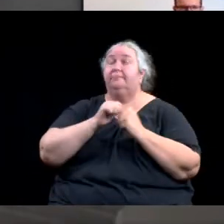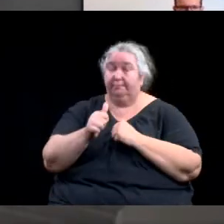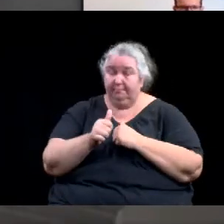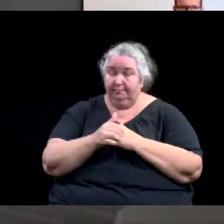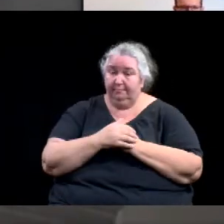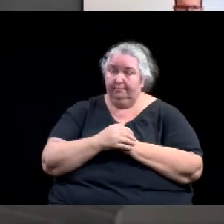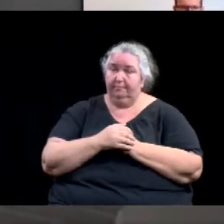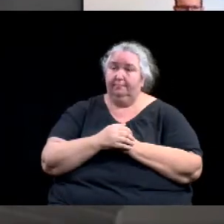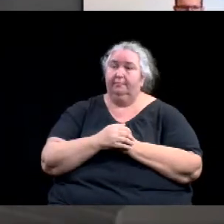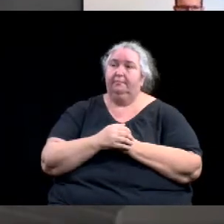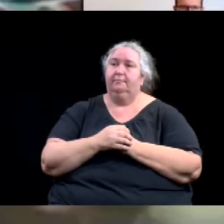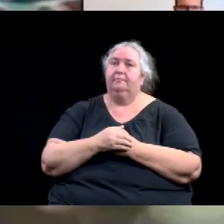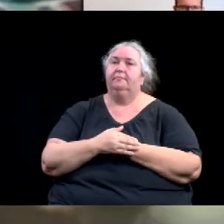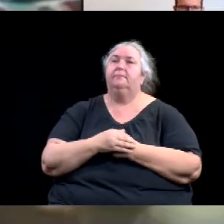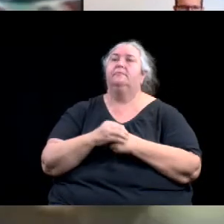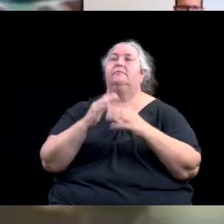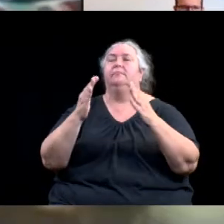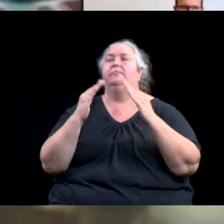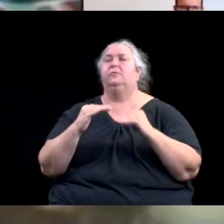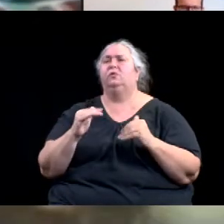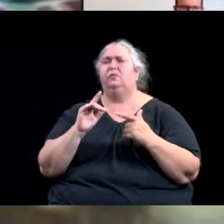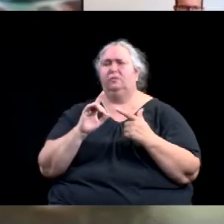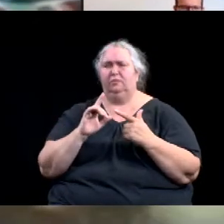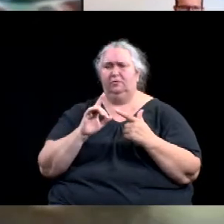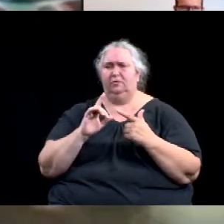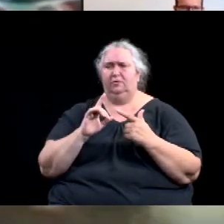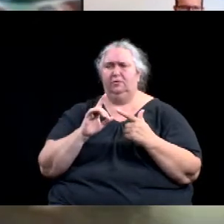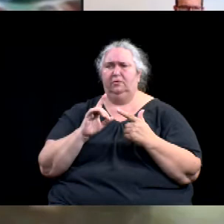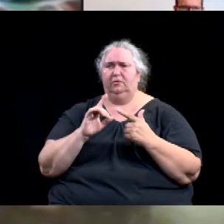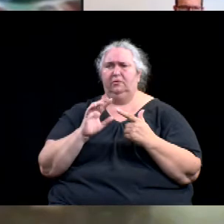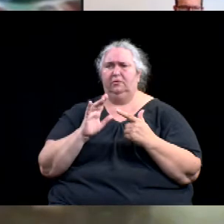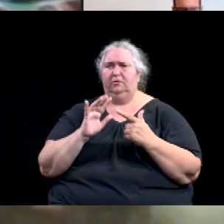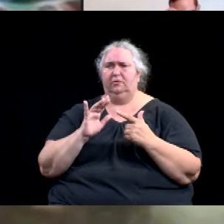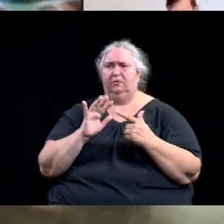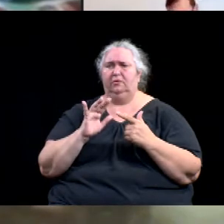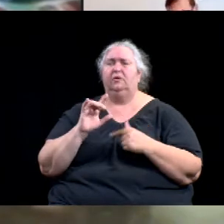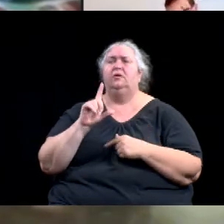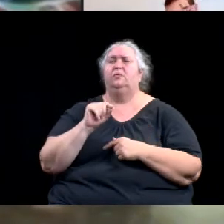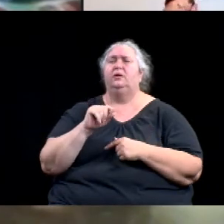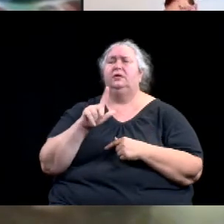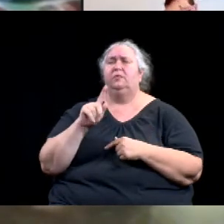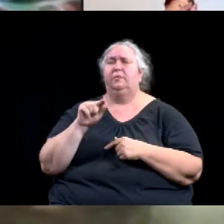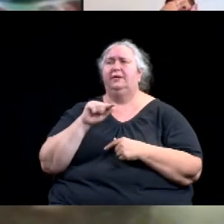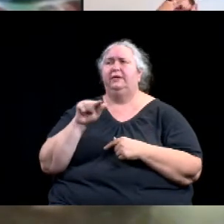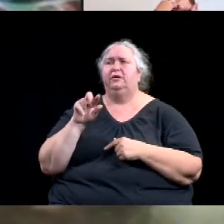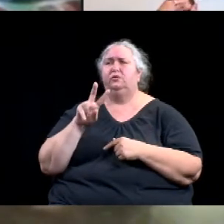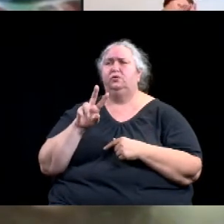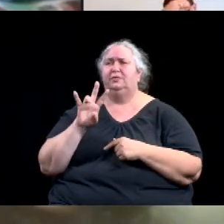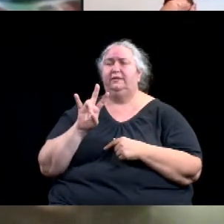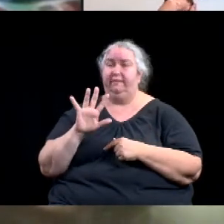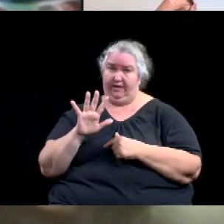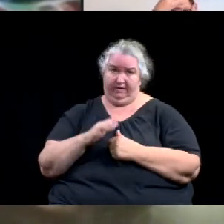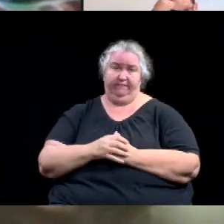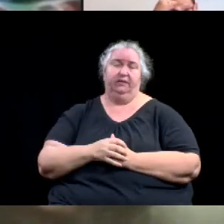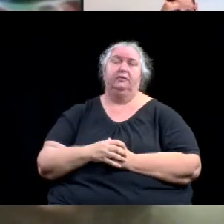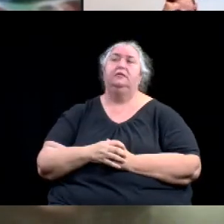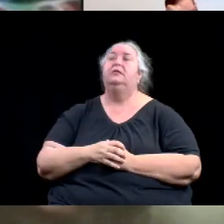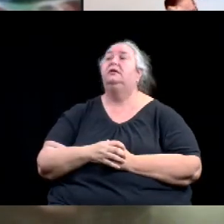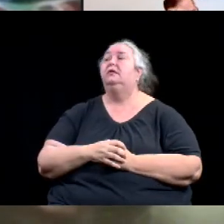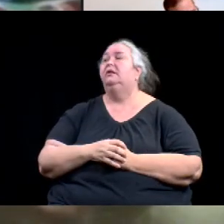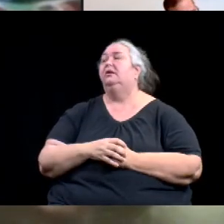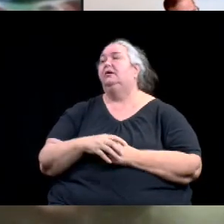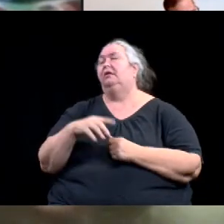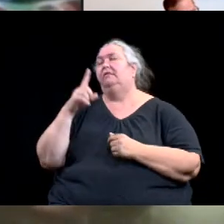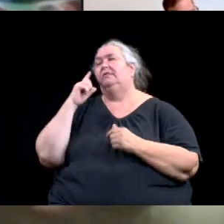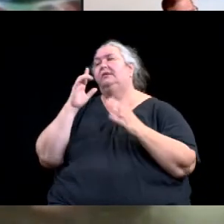2021-275. An ordinance of the City of Waco, Texas, providing the Code of Ordinances of the City of Waco be amended by revising Section